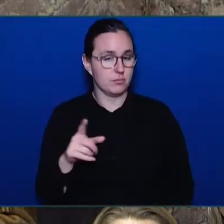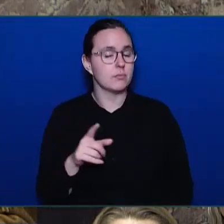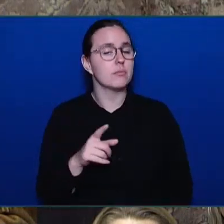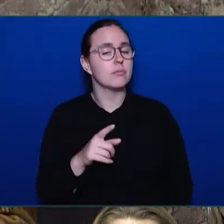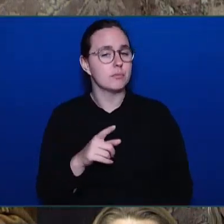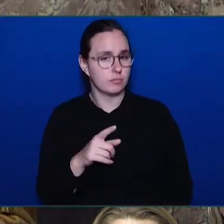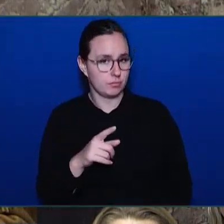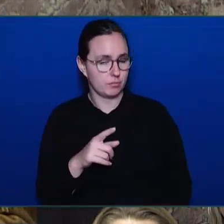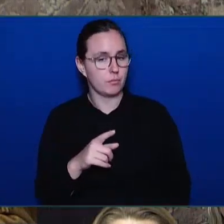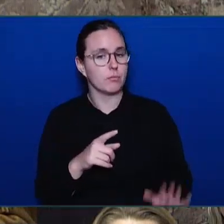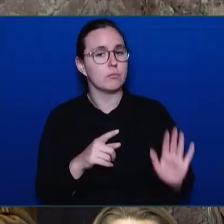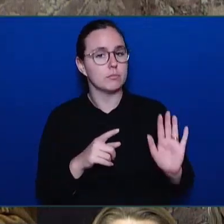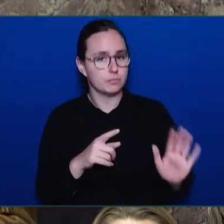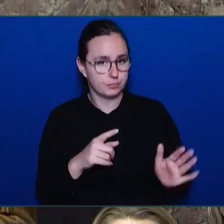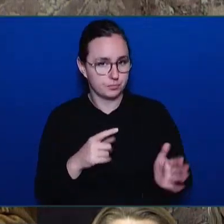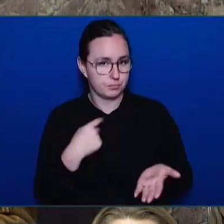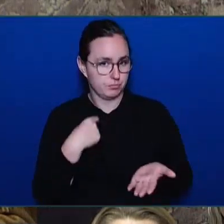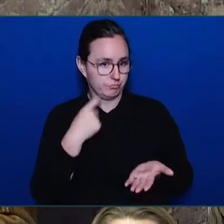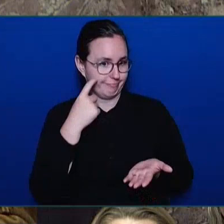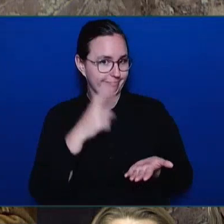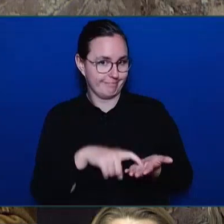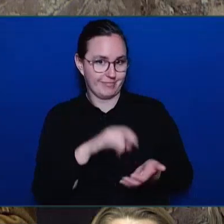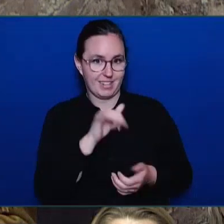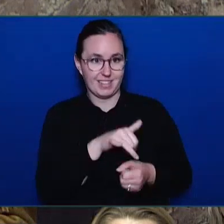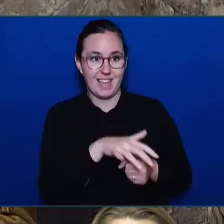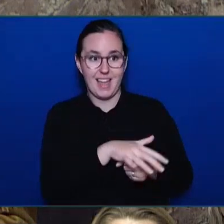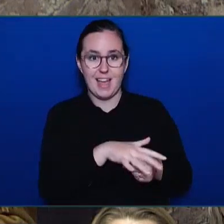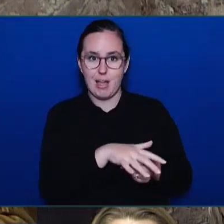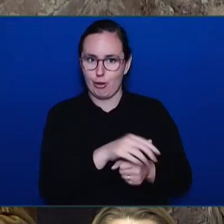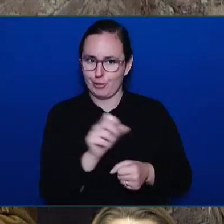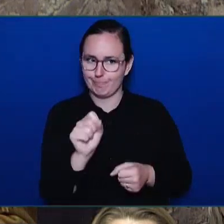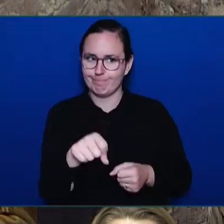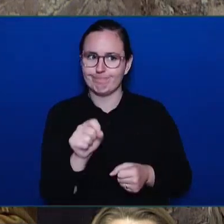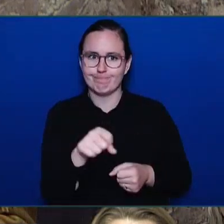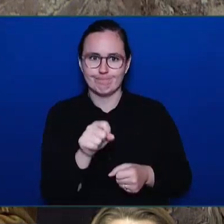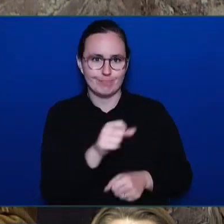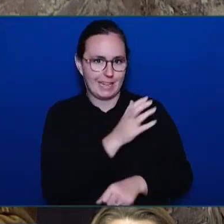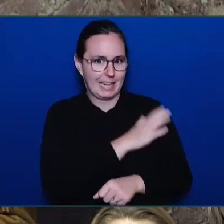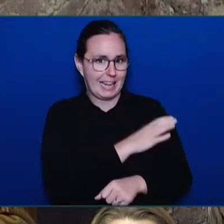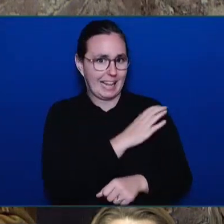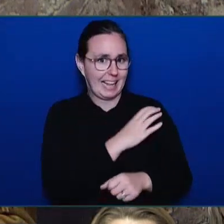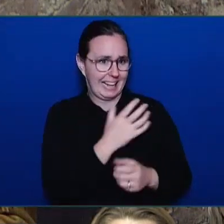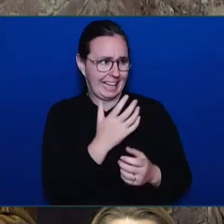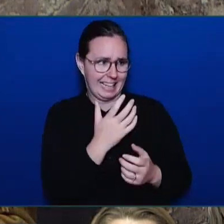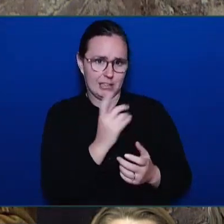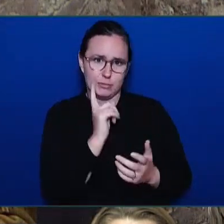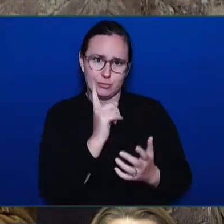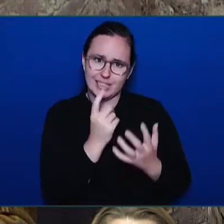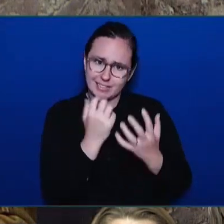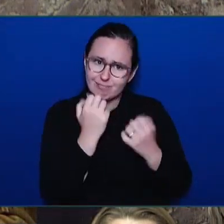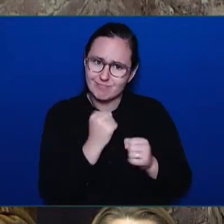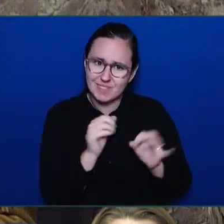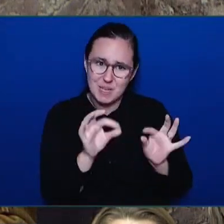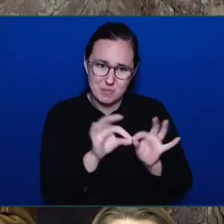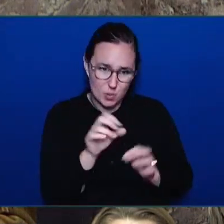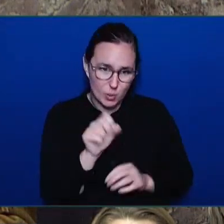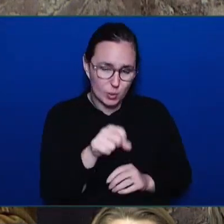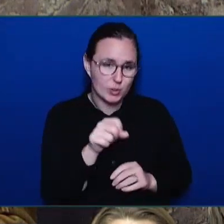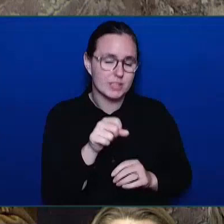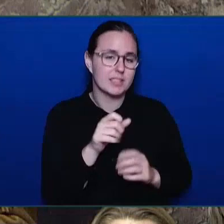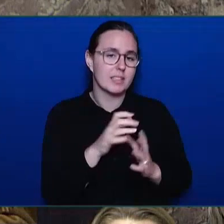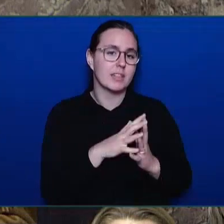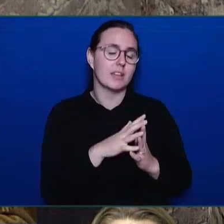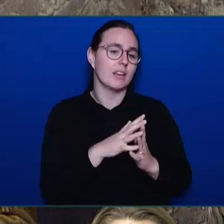region. It's why, Honourable Speaker, that we've worked with family doctors in particular over the last